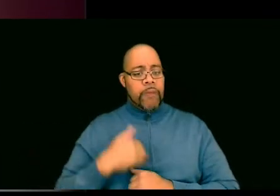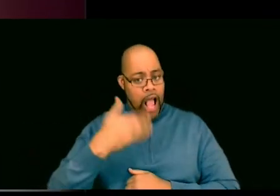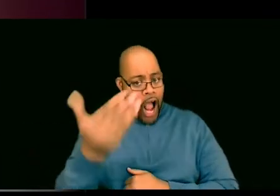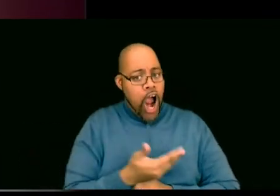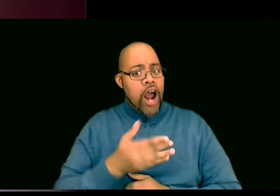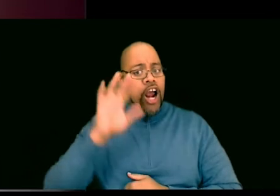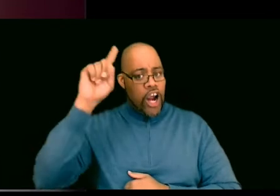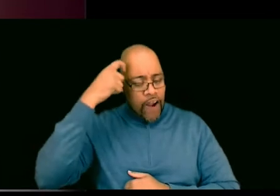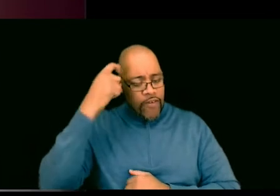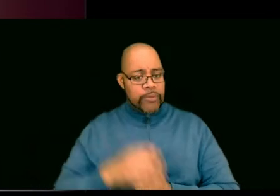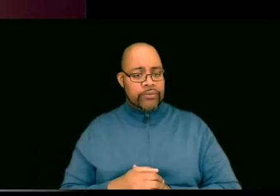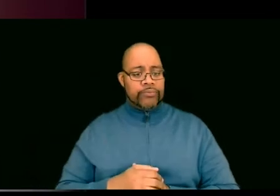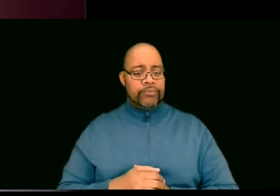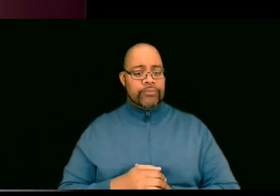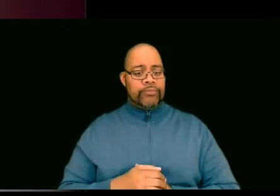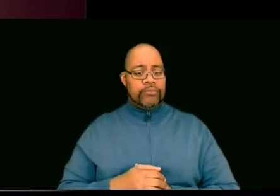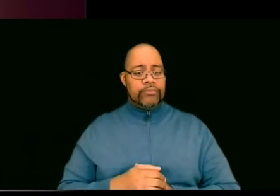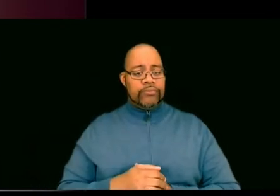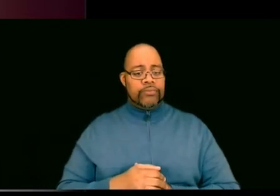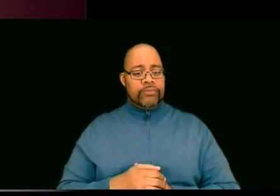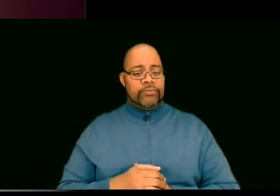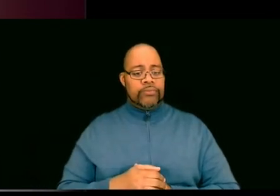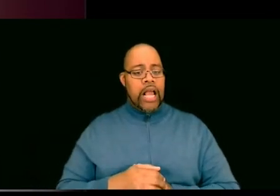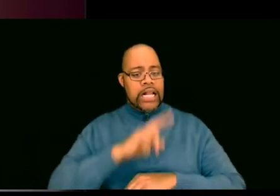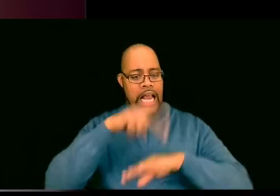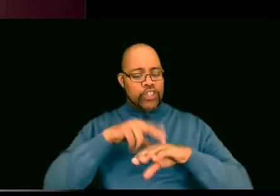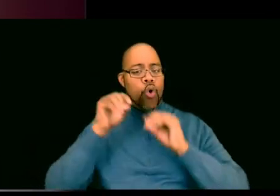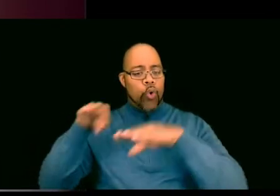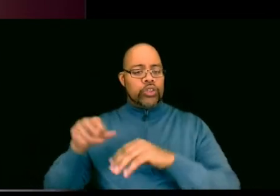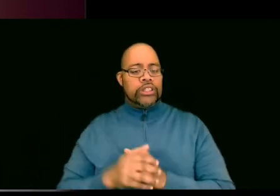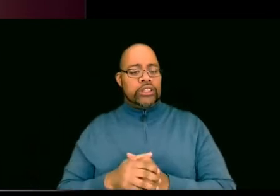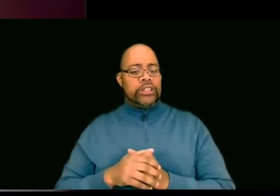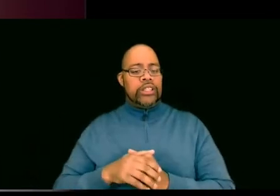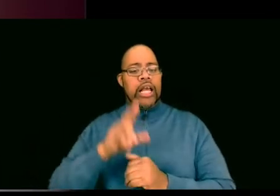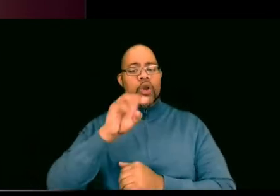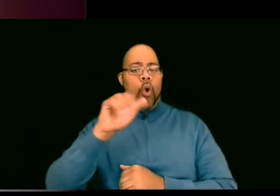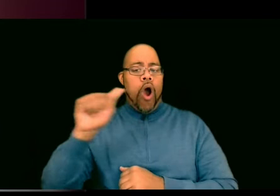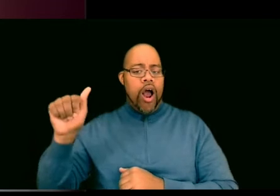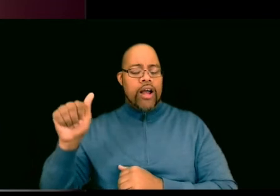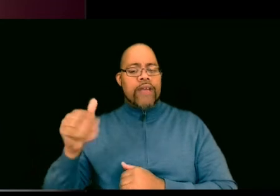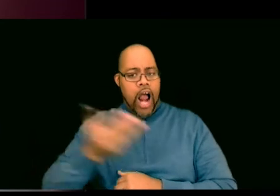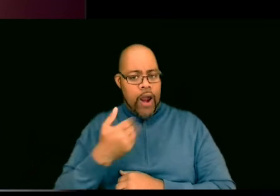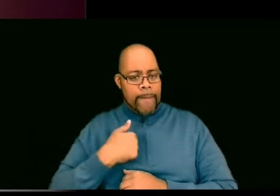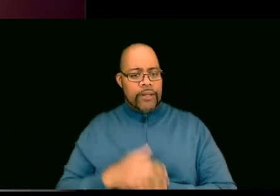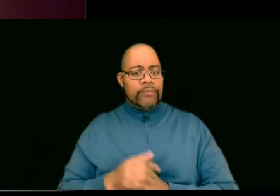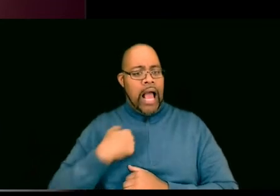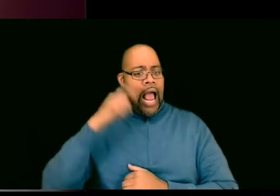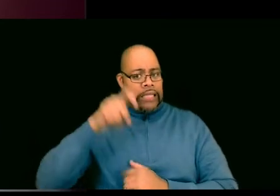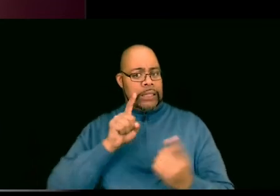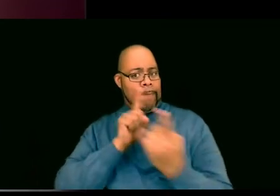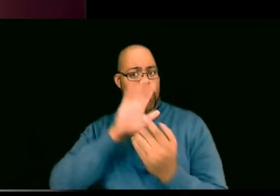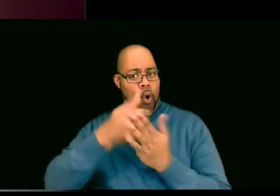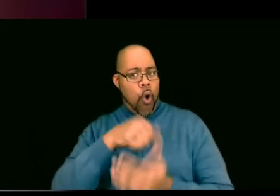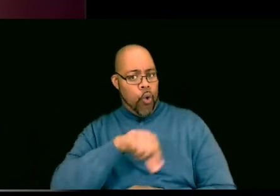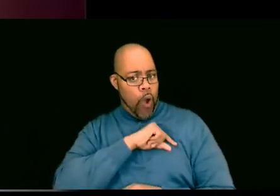hired by the federal government, the government, by the National Oceanic Atmospheric Administration, I